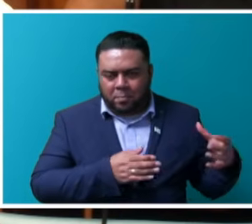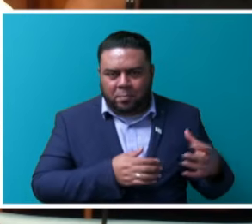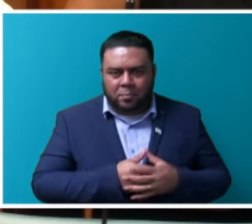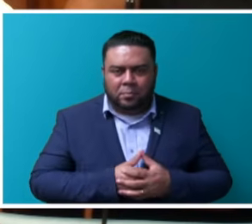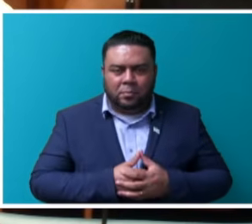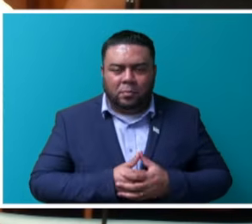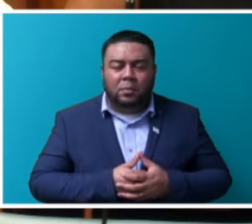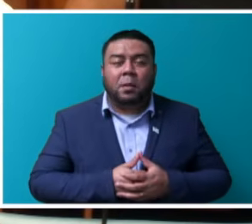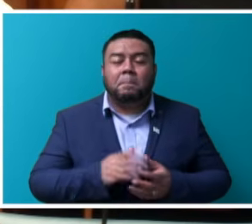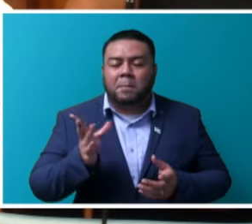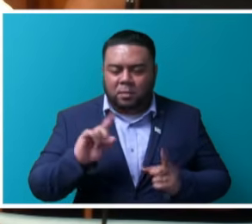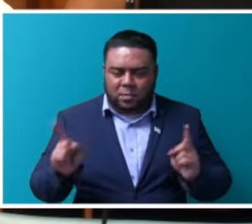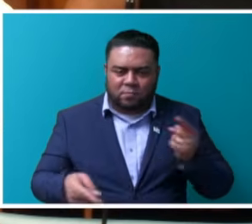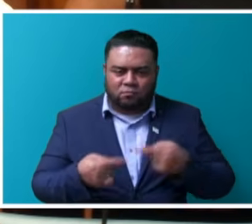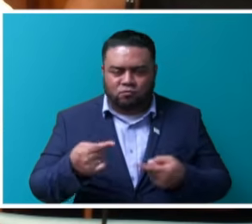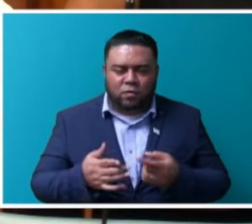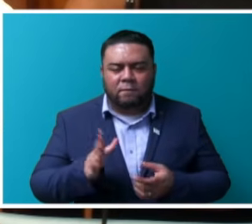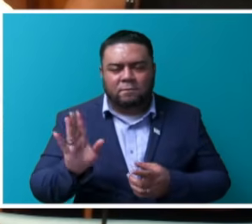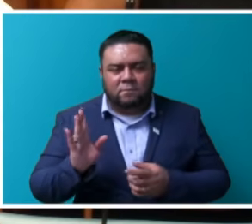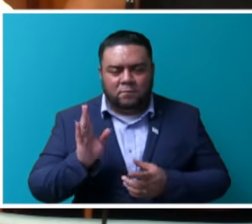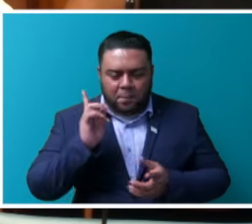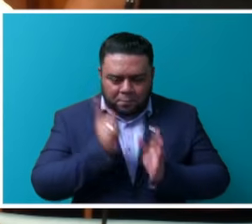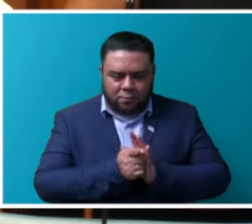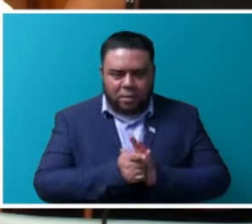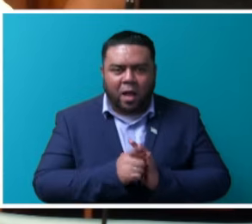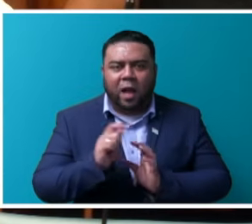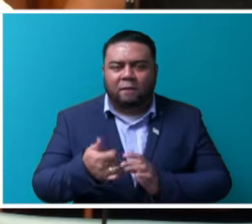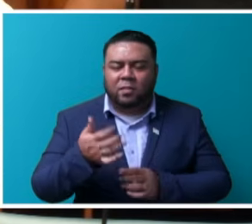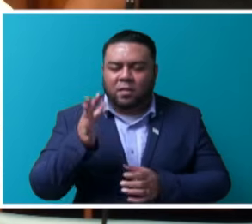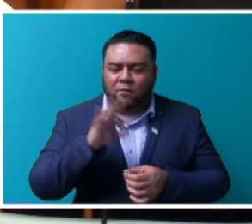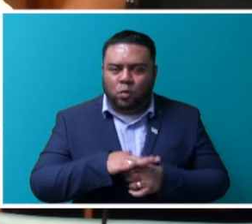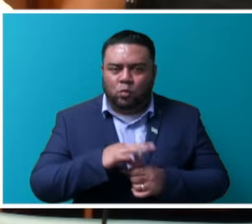must be debated and voted upon by Parliament immediately after the vote on the